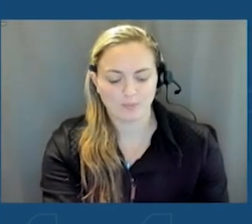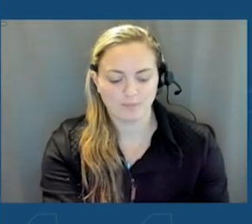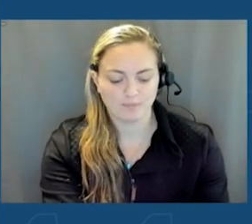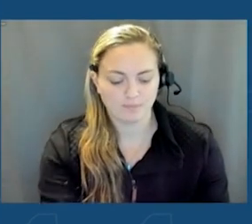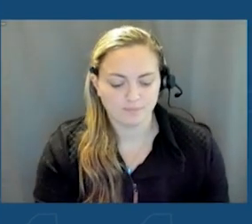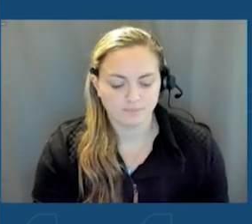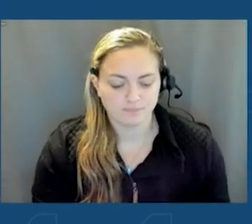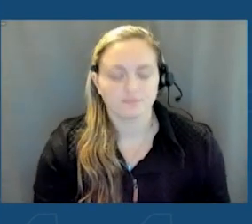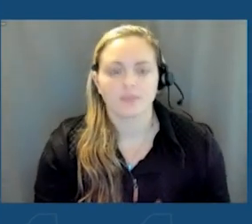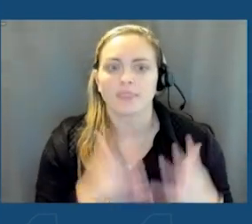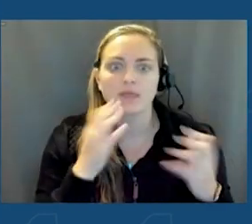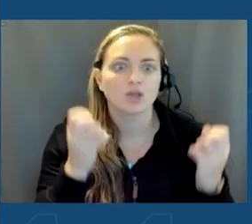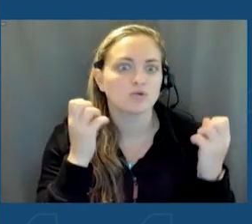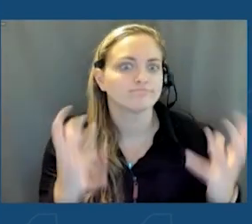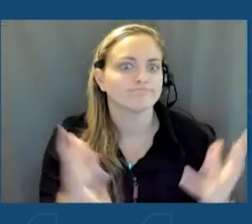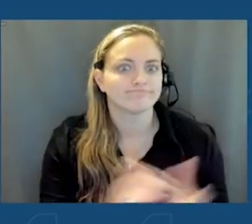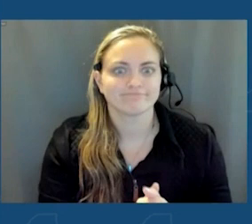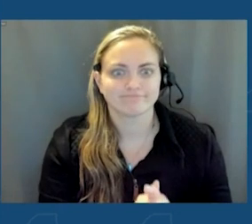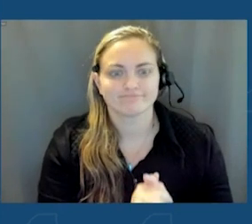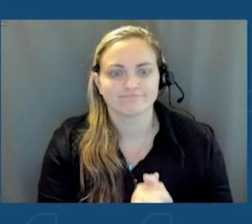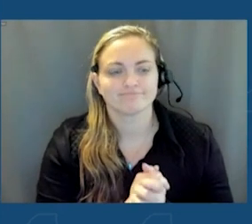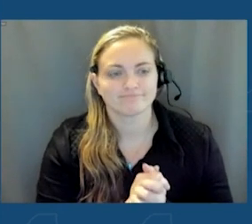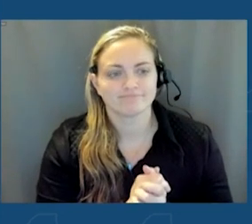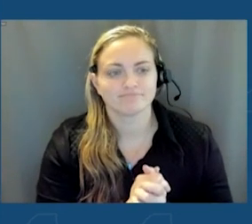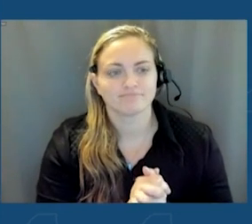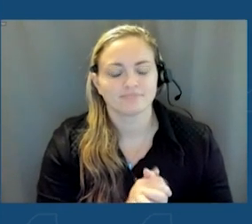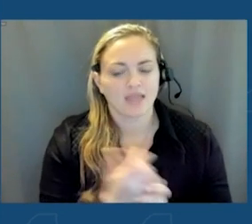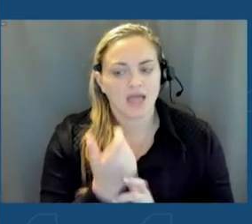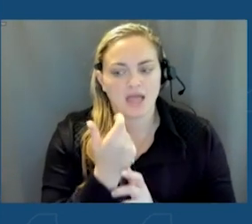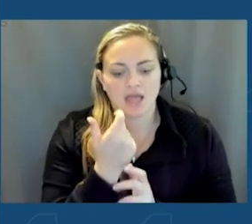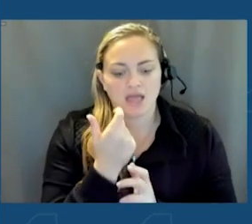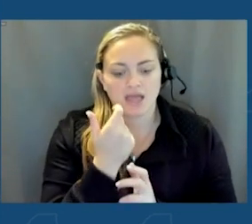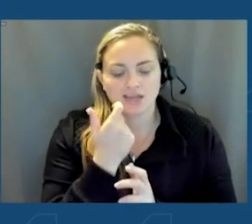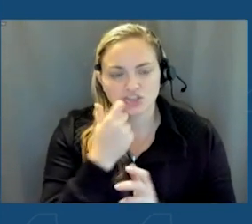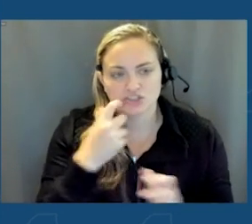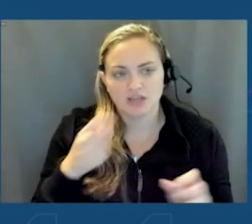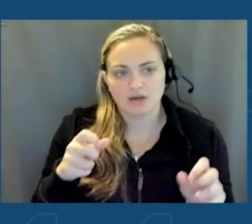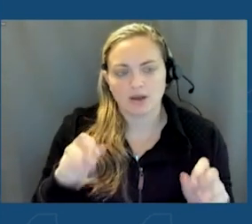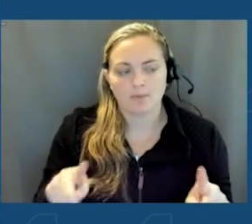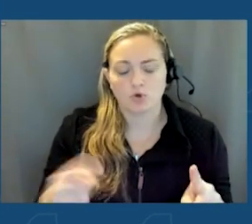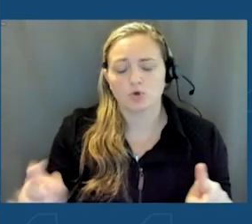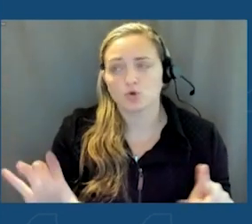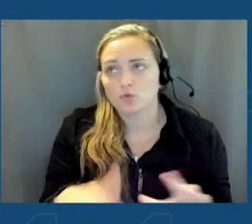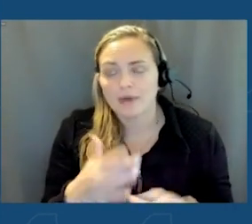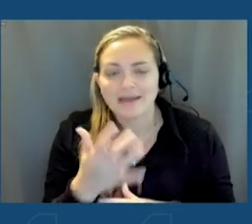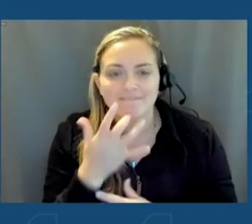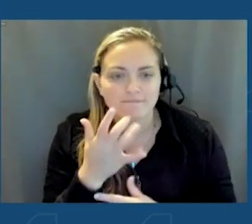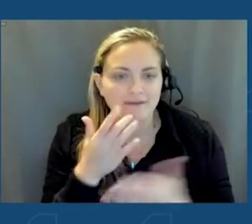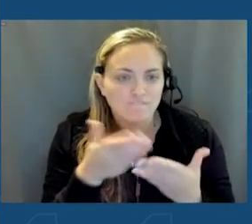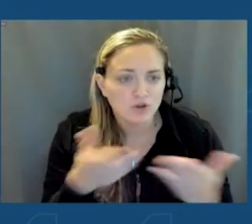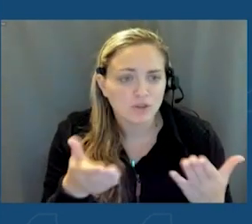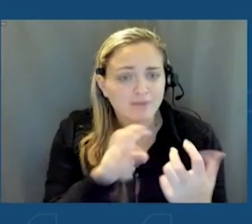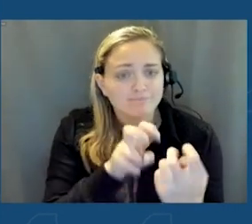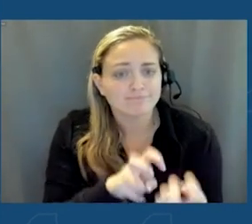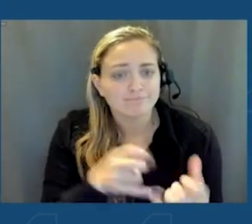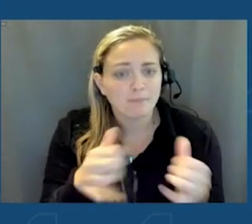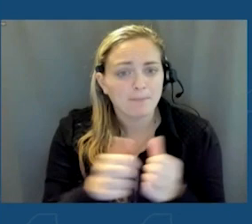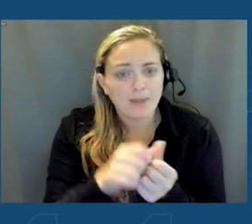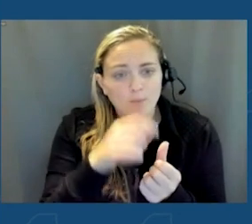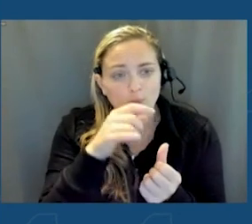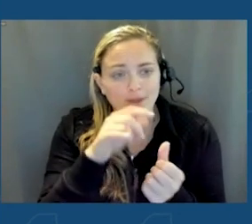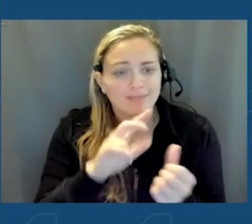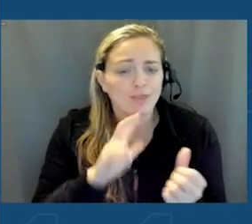Thank you very, very much. And I just had the opportunity to do one of my favorite things, was sit down and play with a group of 3-